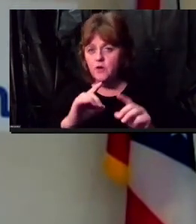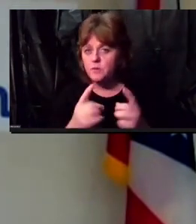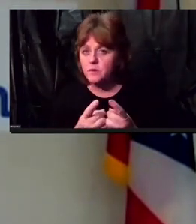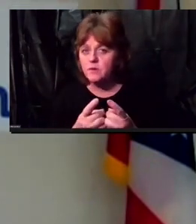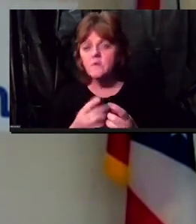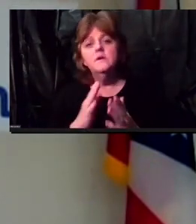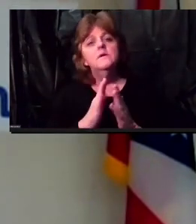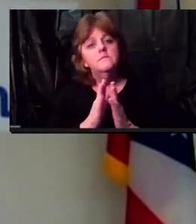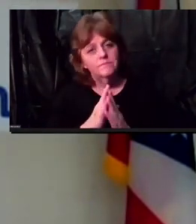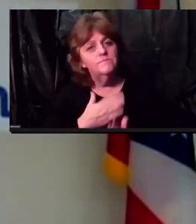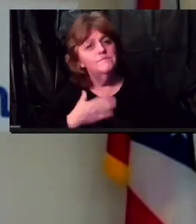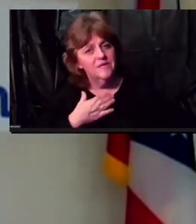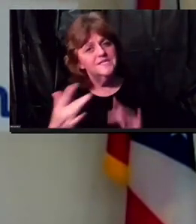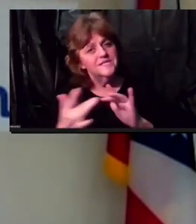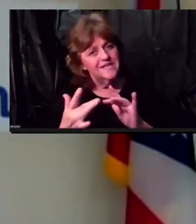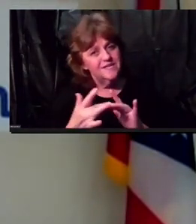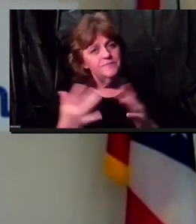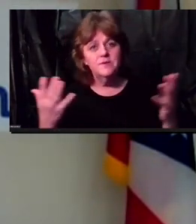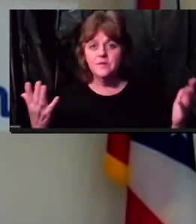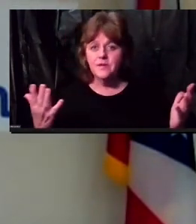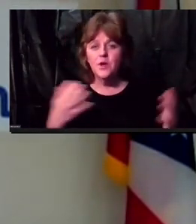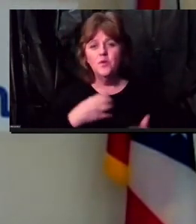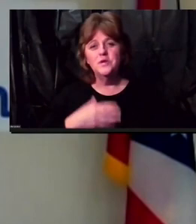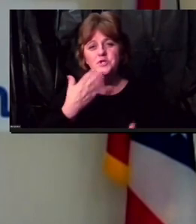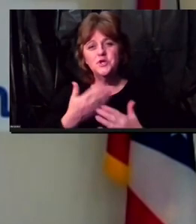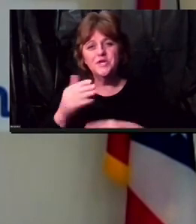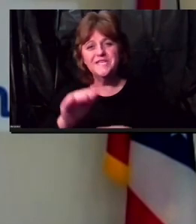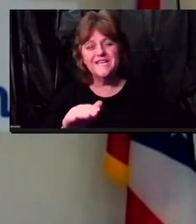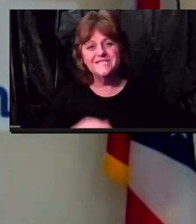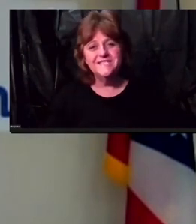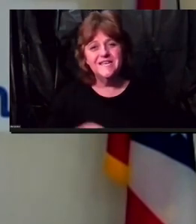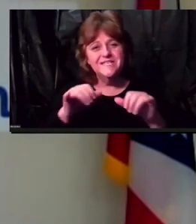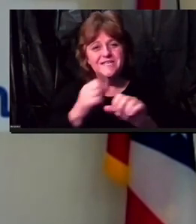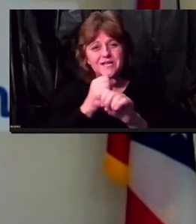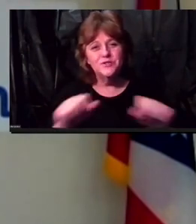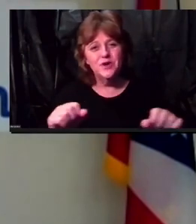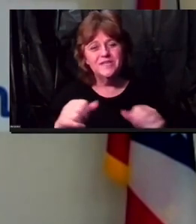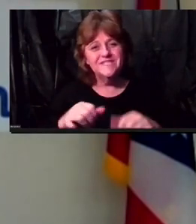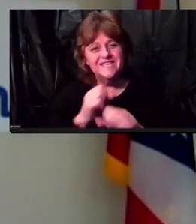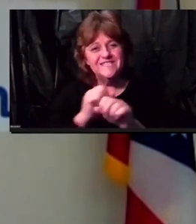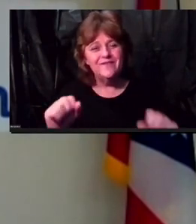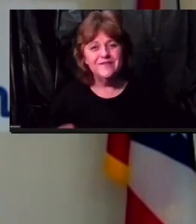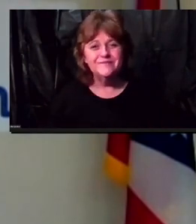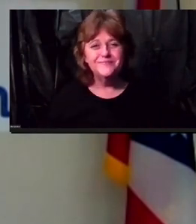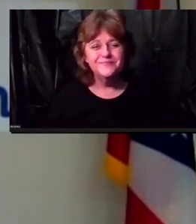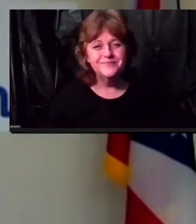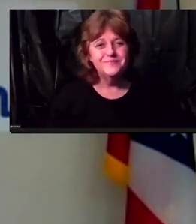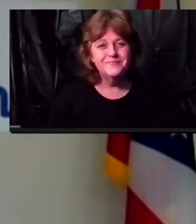hesitate to reach out to us. And with that, I wanna wish you a good night. Stay strong, stay safe.